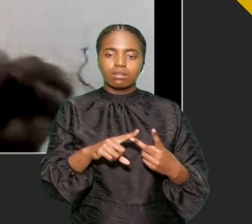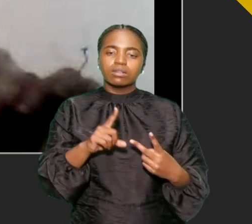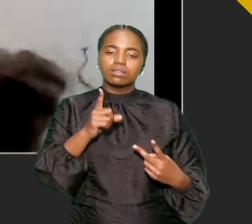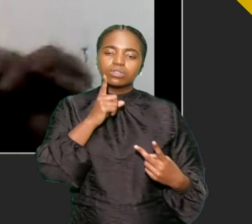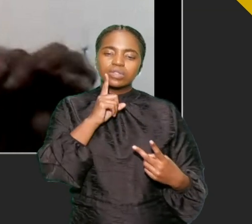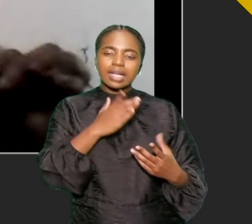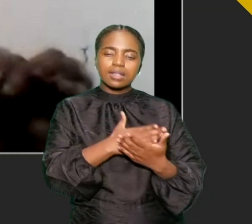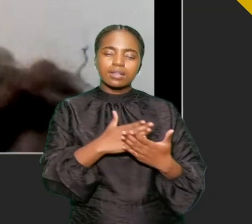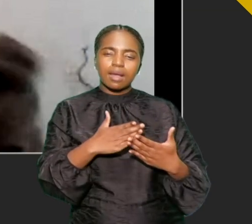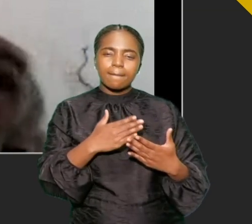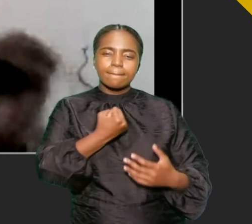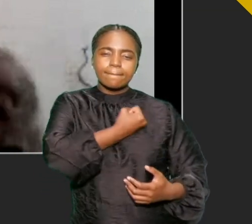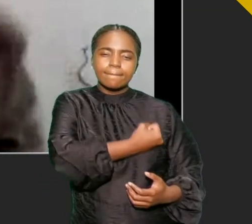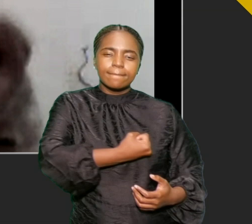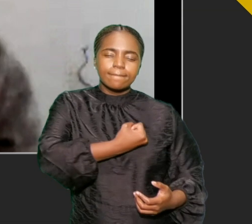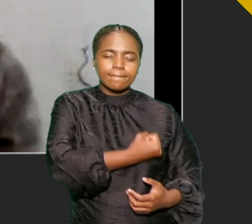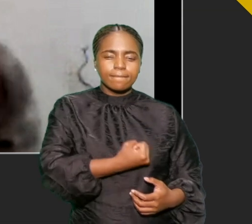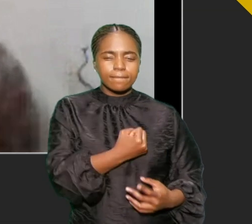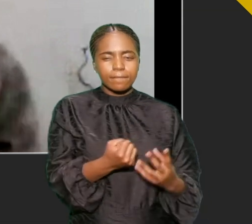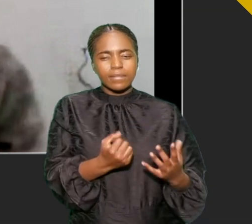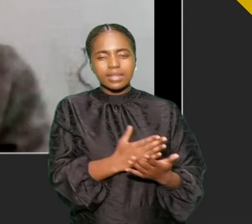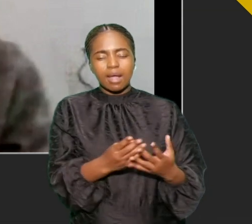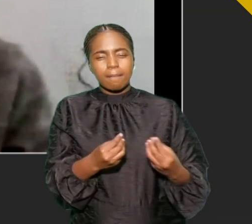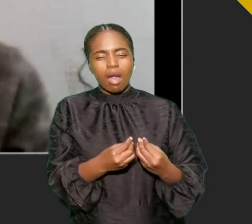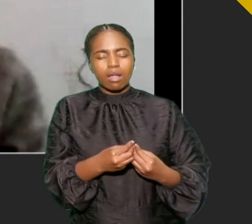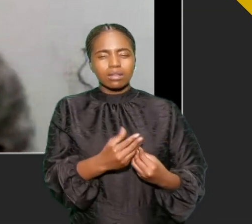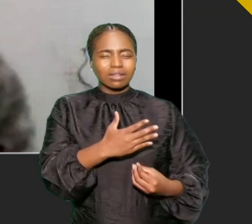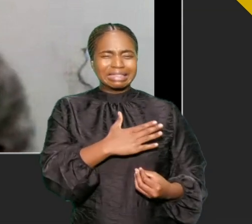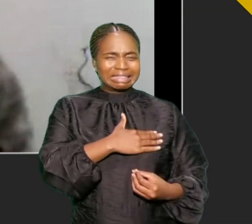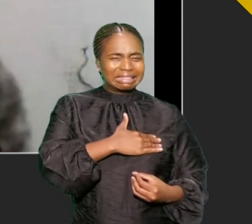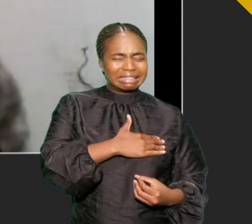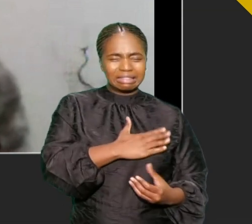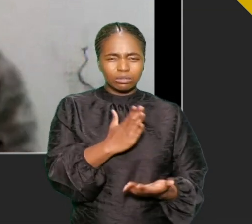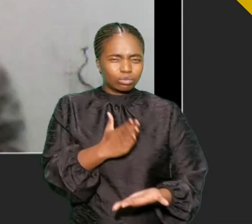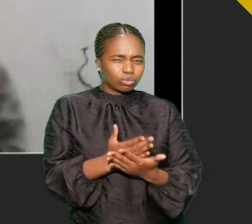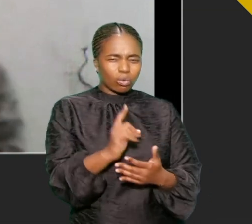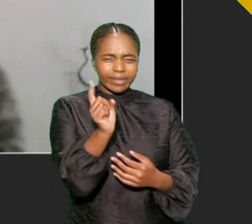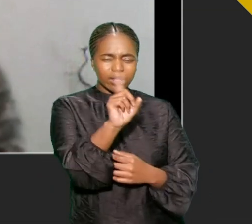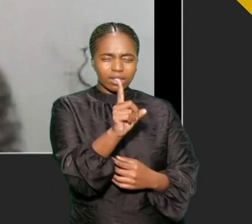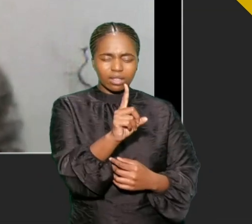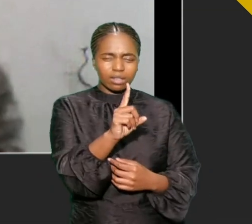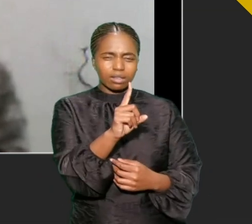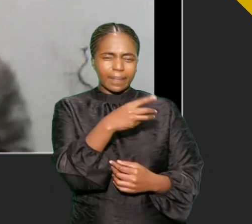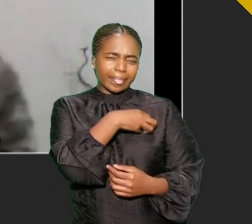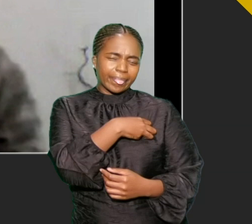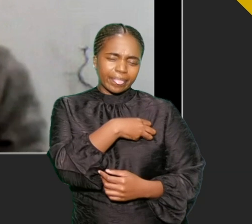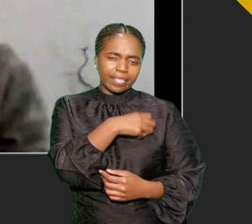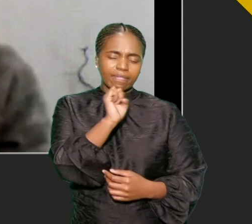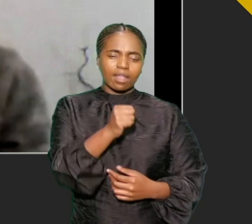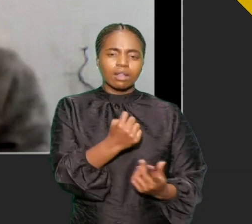some what looked like lumps, but she wasn't sure. So she referred me a mammogram. A